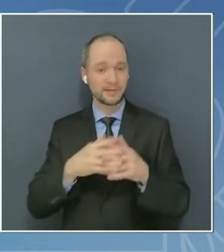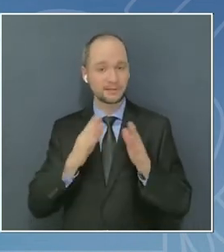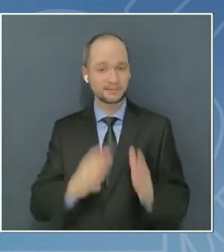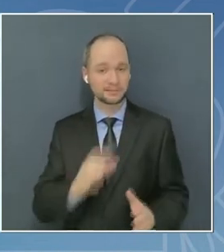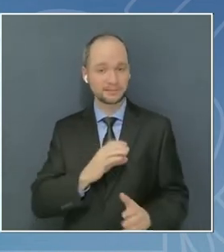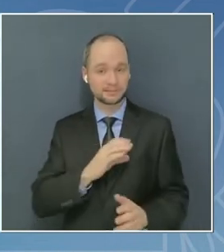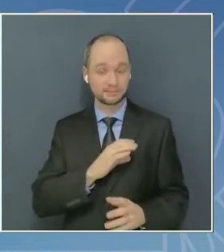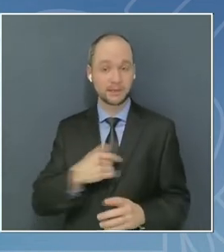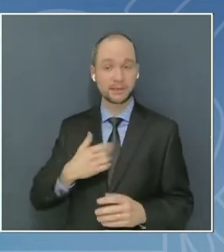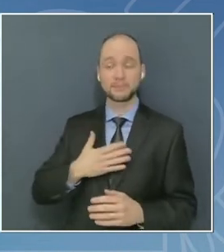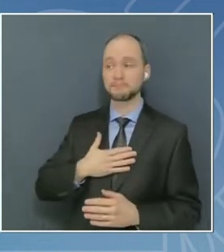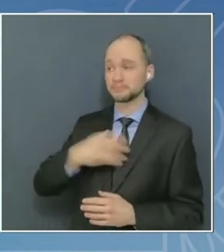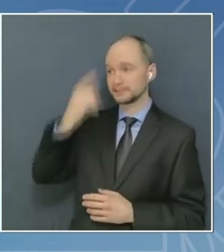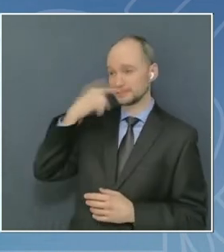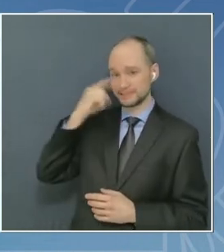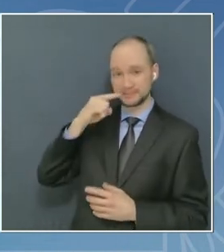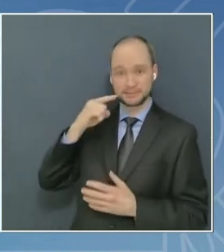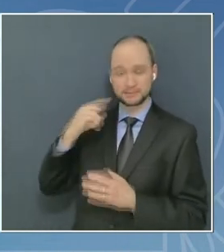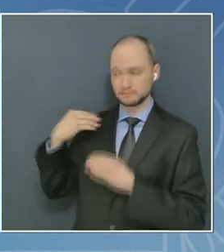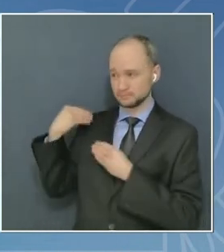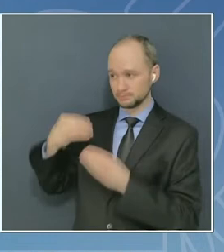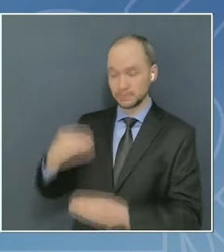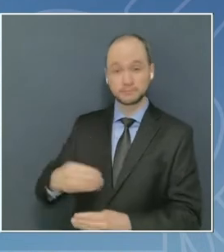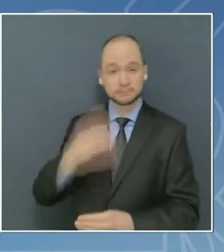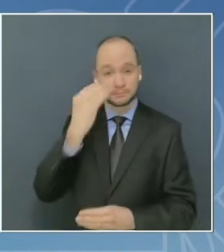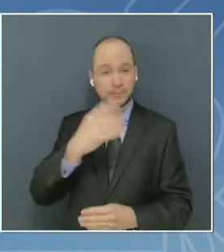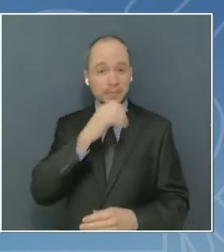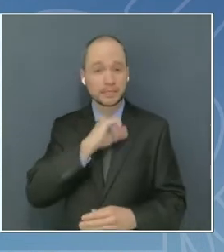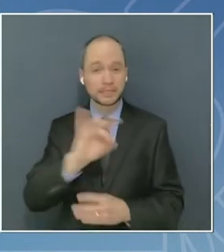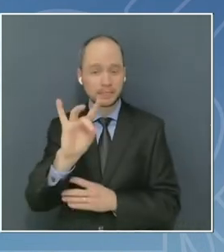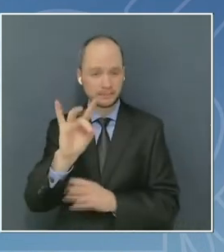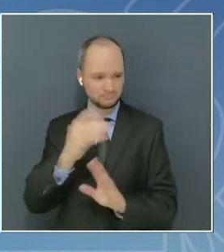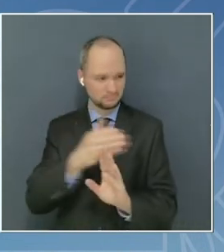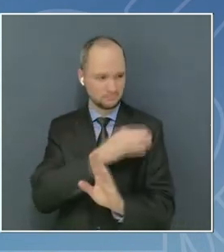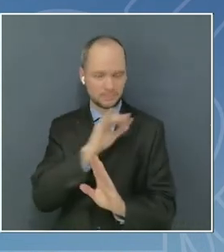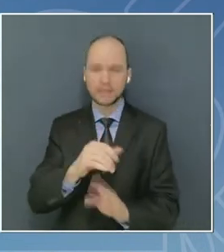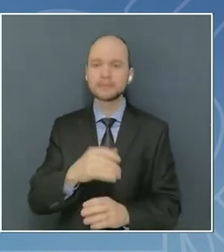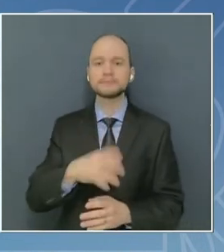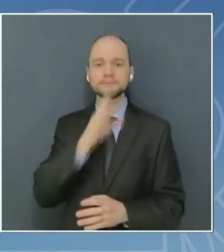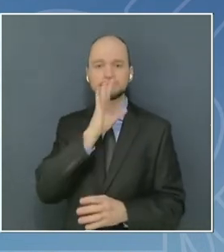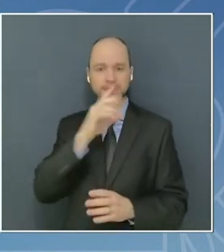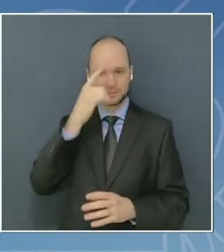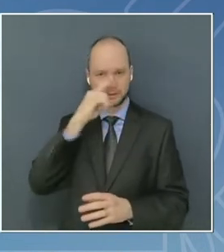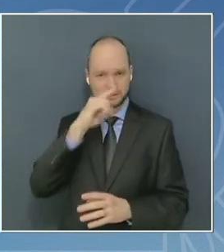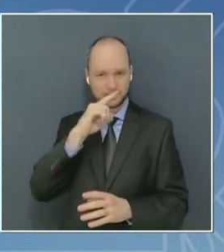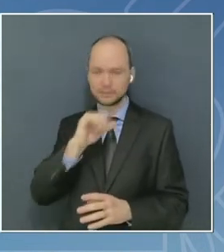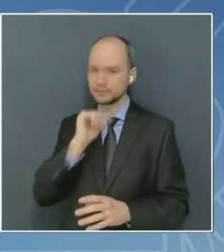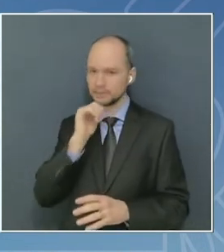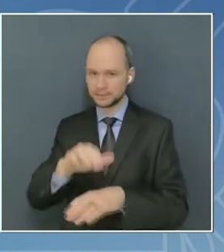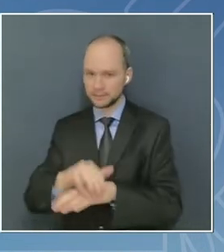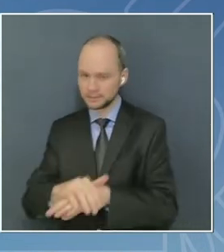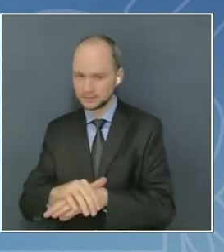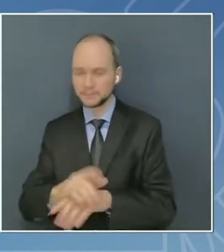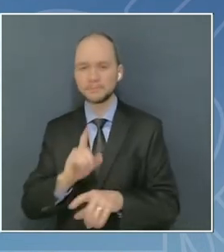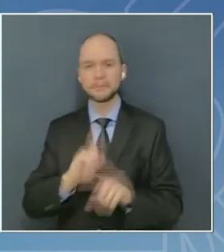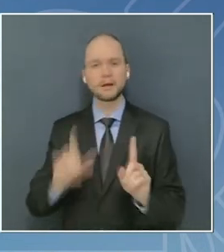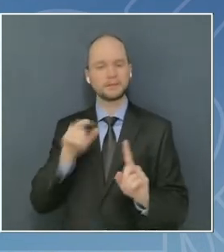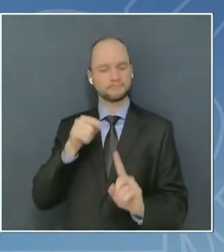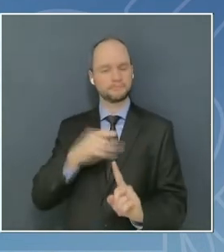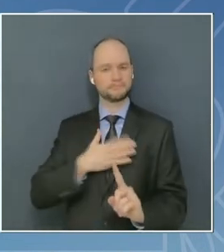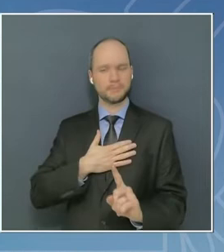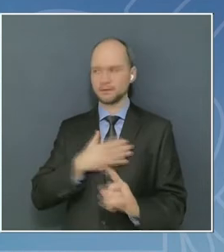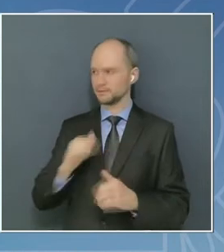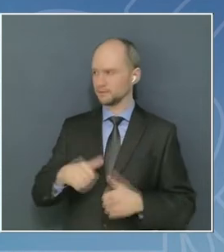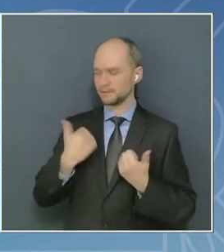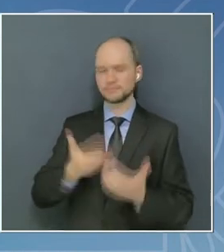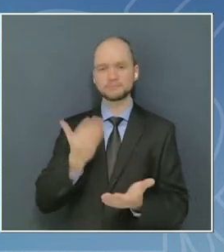speak English until I was 8 years old, I spoke Thai. But my Thai heritage makes me not only a living example of the friendship between America and Thailand,